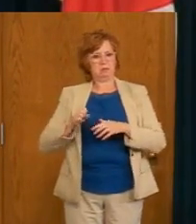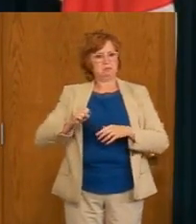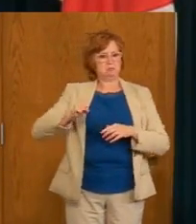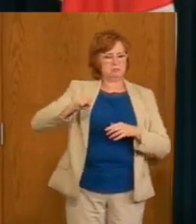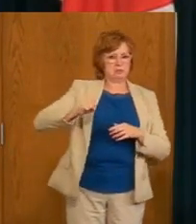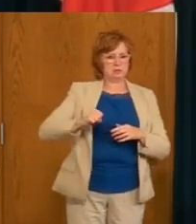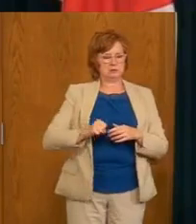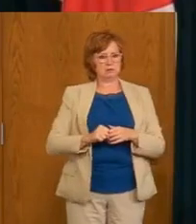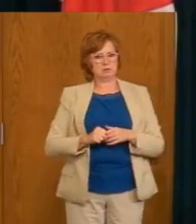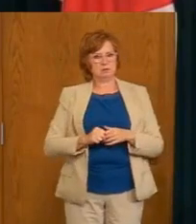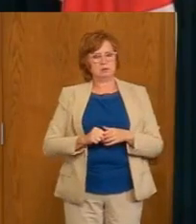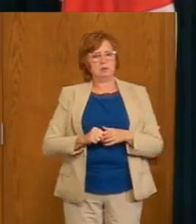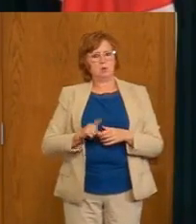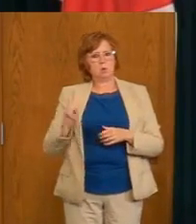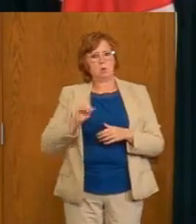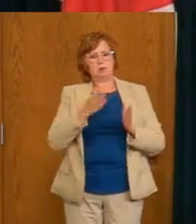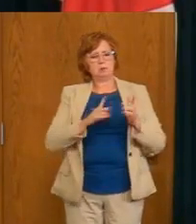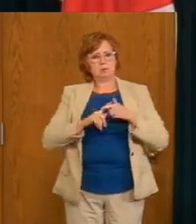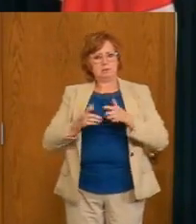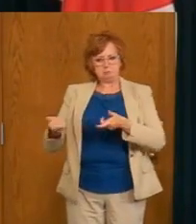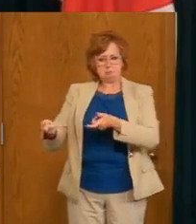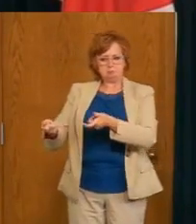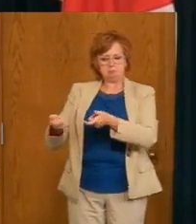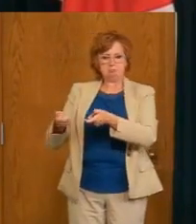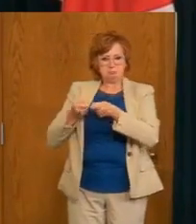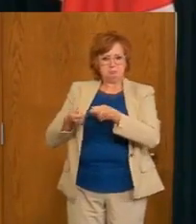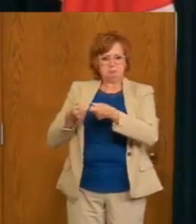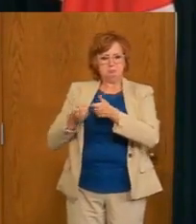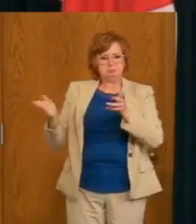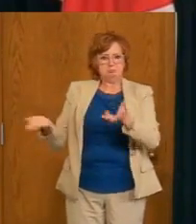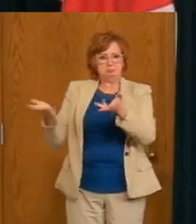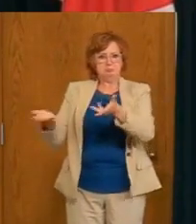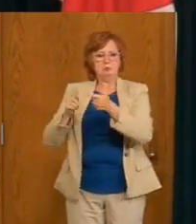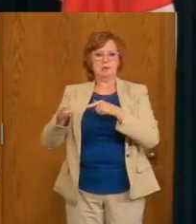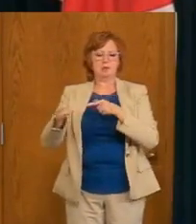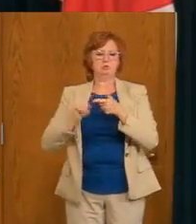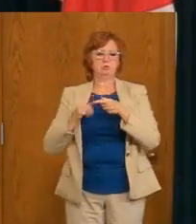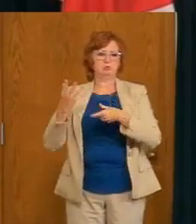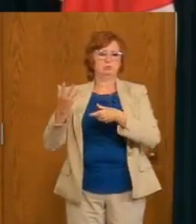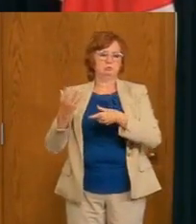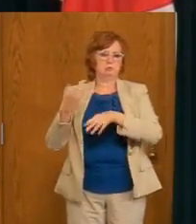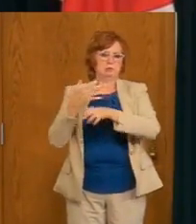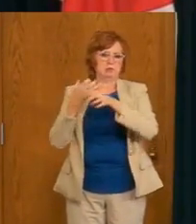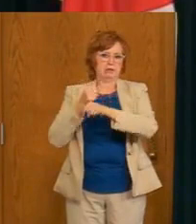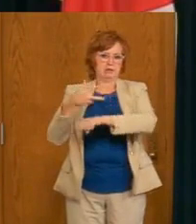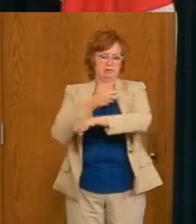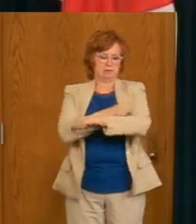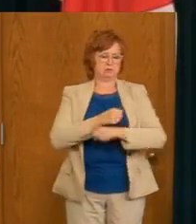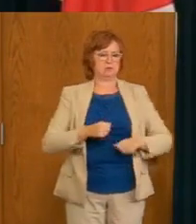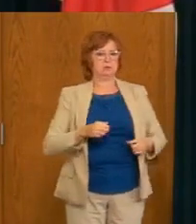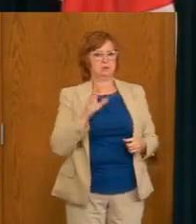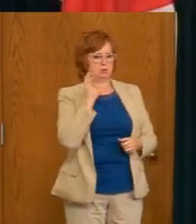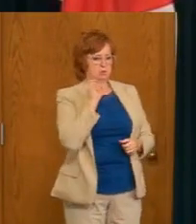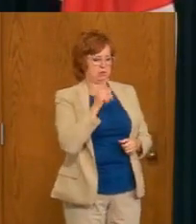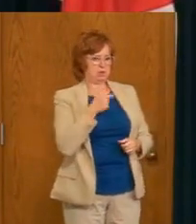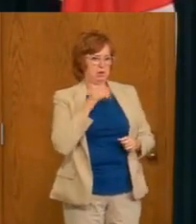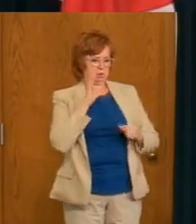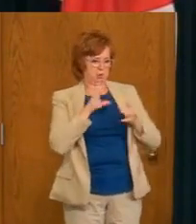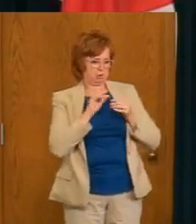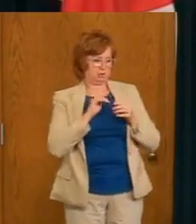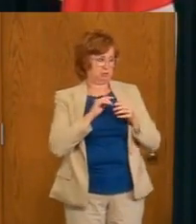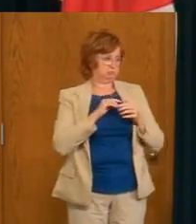There's voluntary mass testing underway and active case finding. There's also a community door-to-door approach for vaccination, and NISA has,